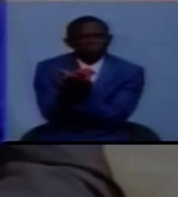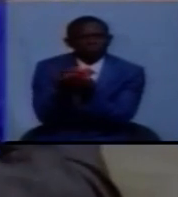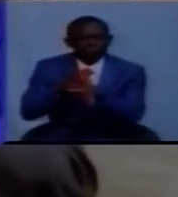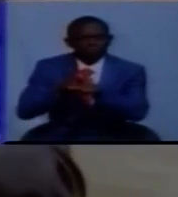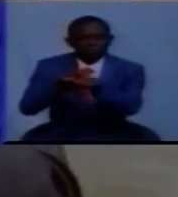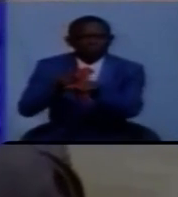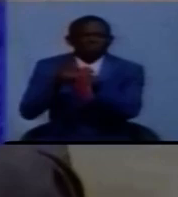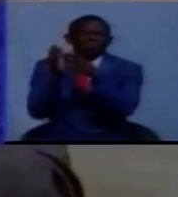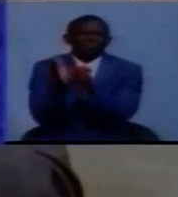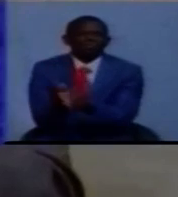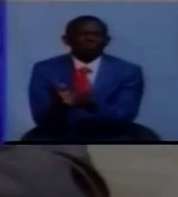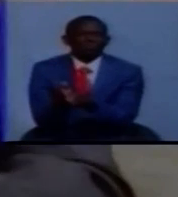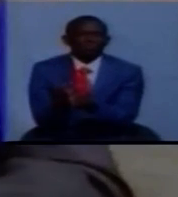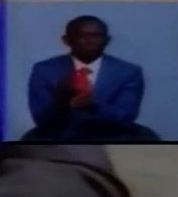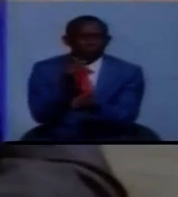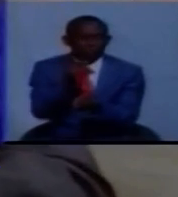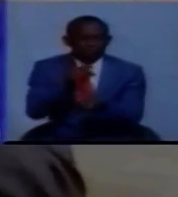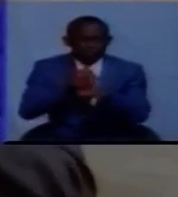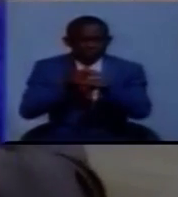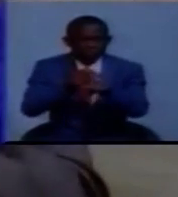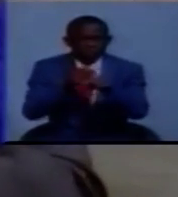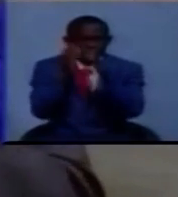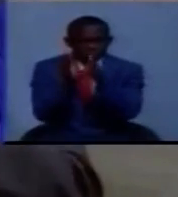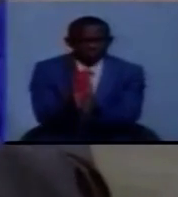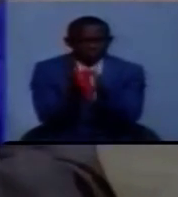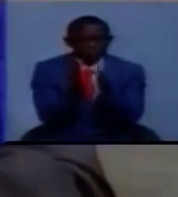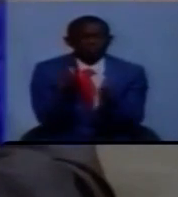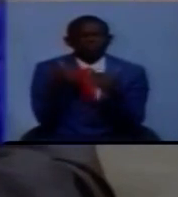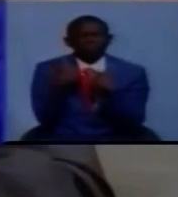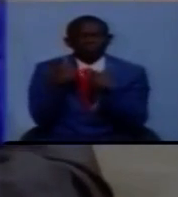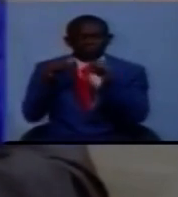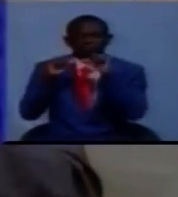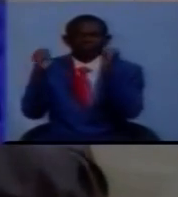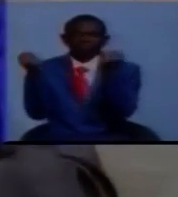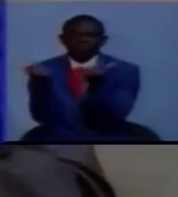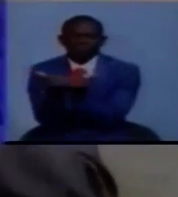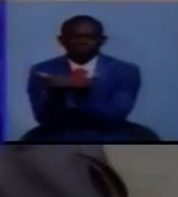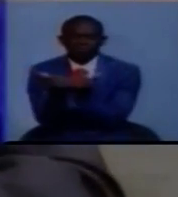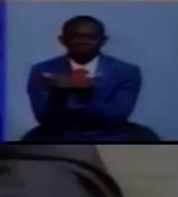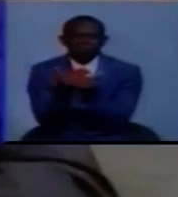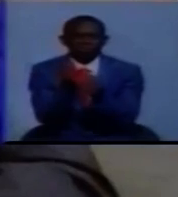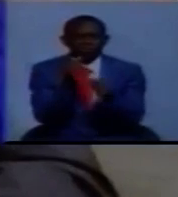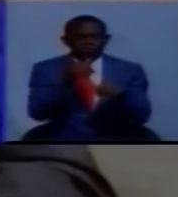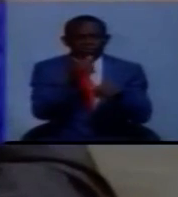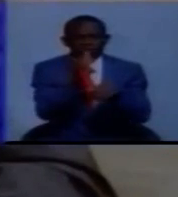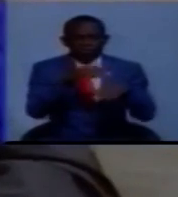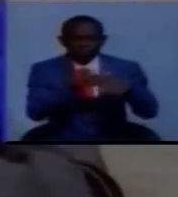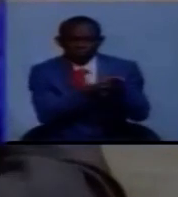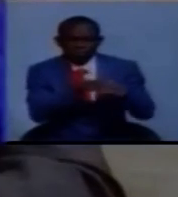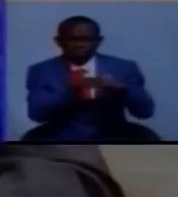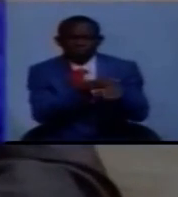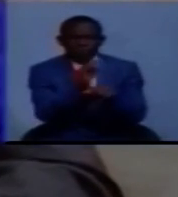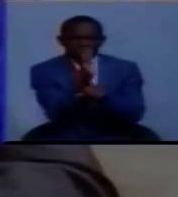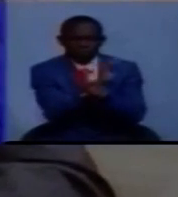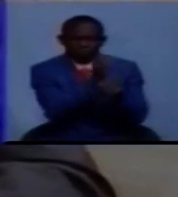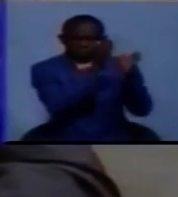transporters. They've got an association also. So the unions should negotiate with their association. Then when they have a dispute, that is the time they can